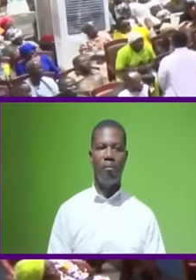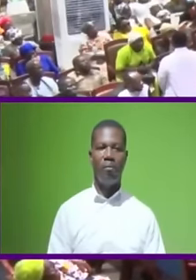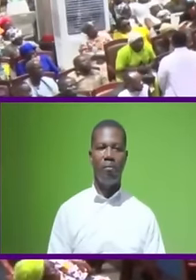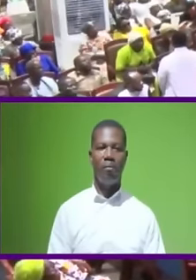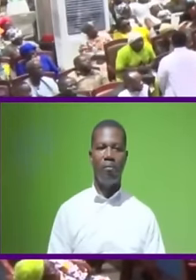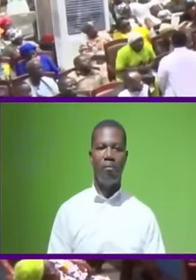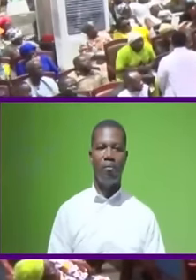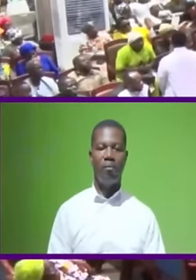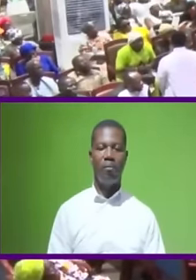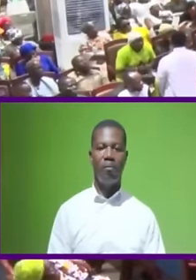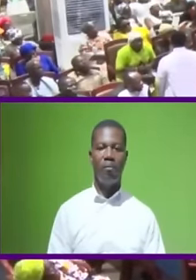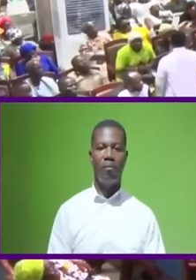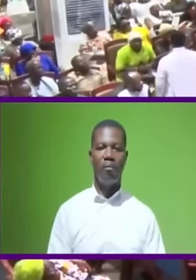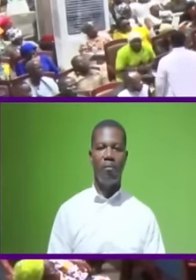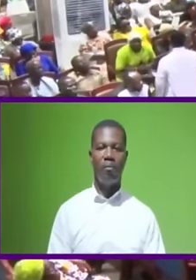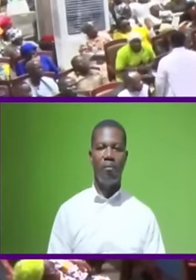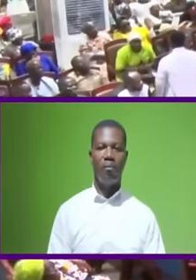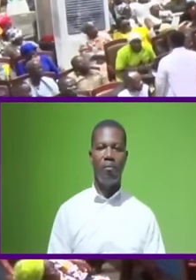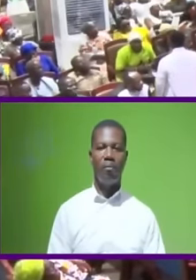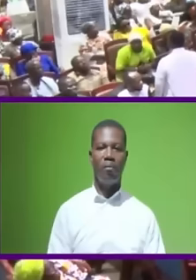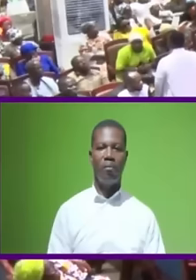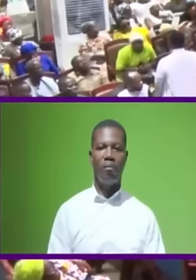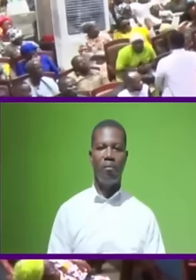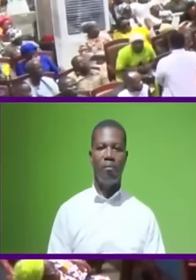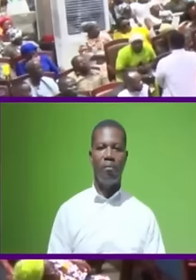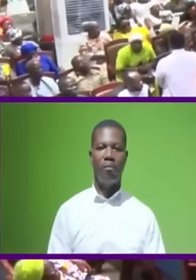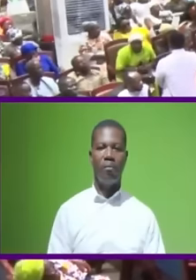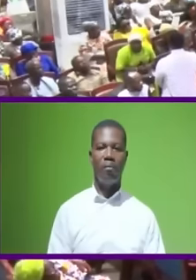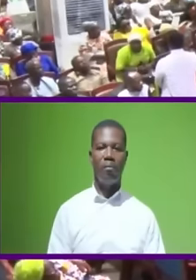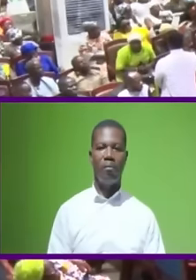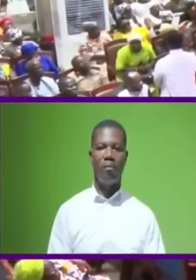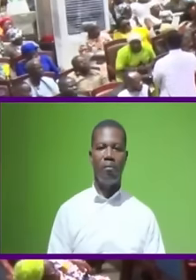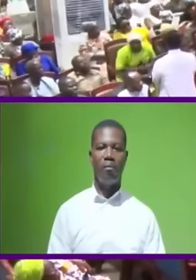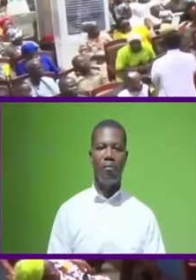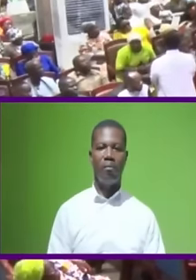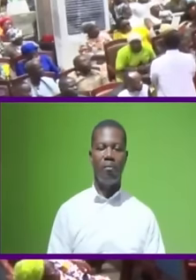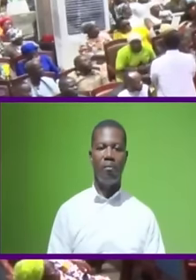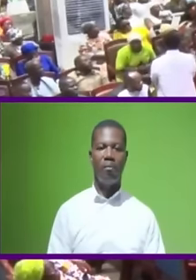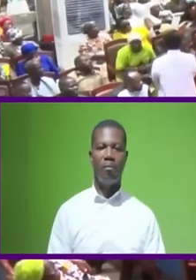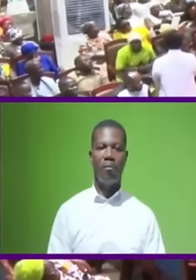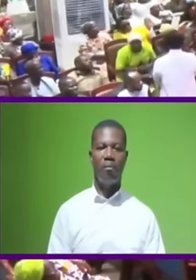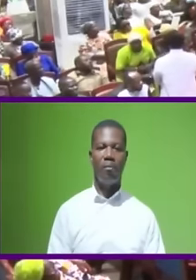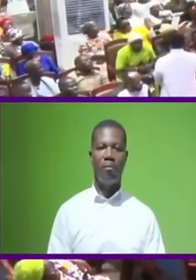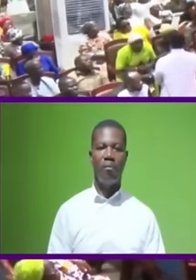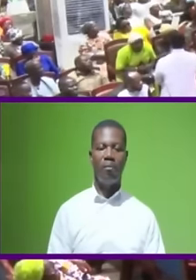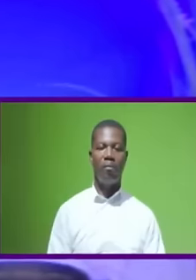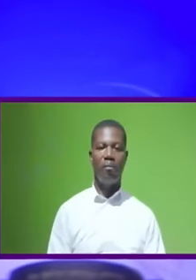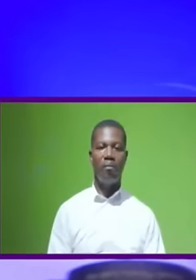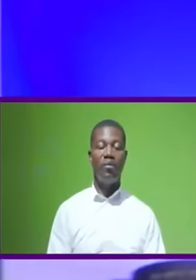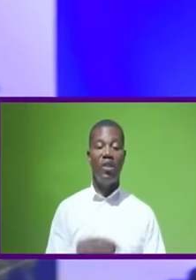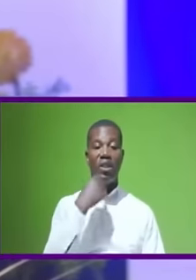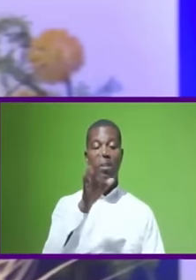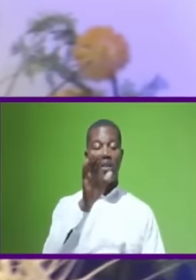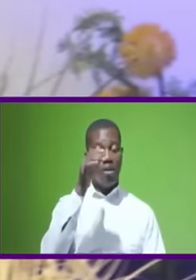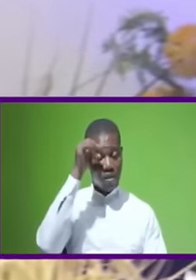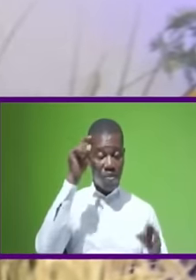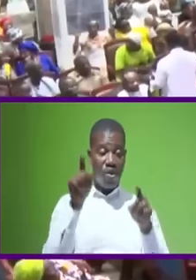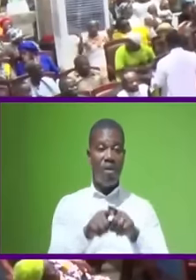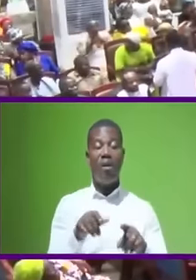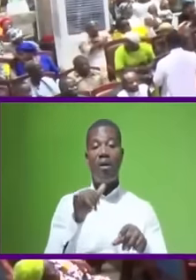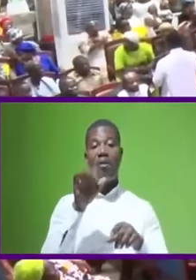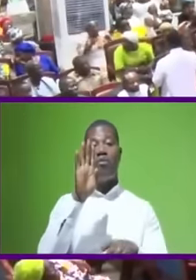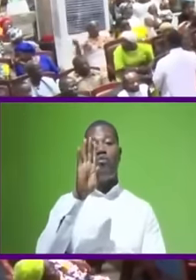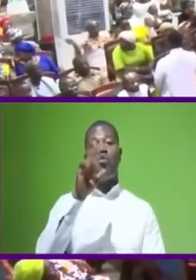it at heart. No, but rather they have their interest in it. I want you to tell